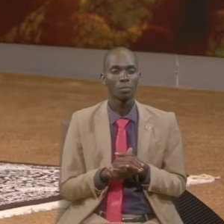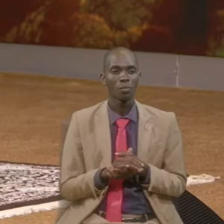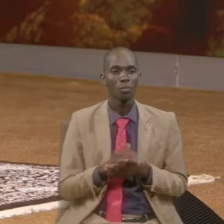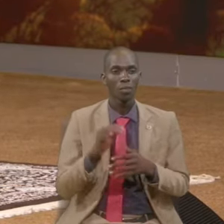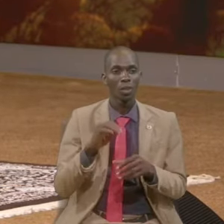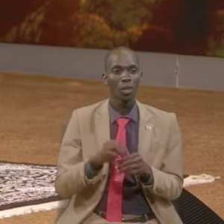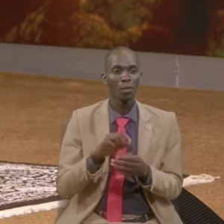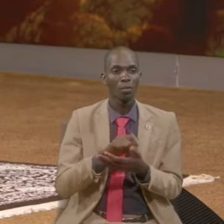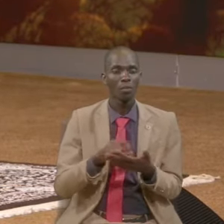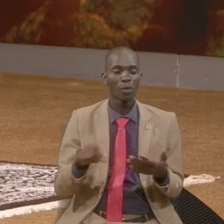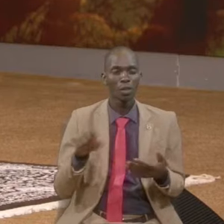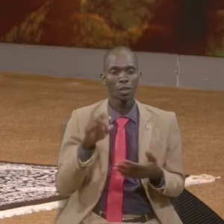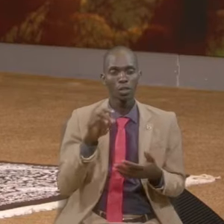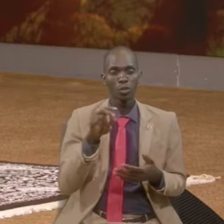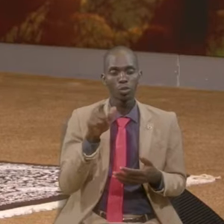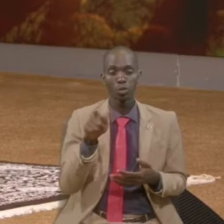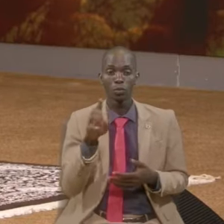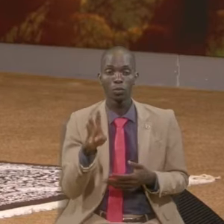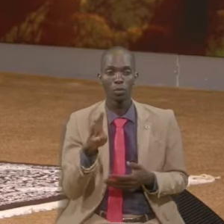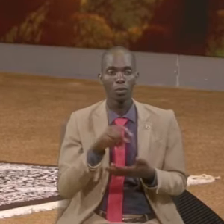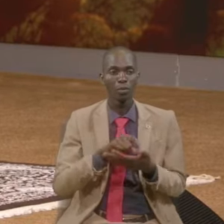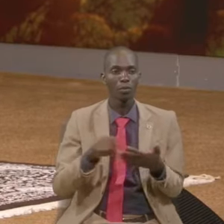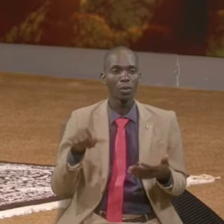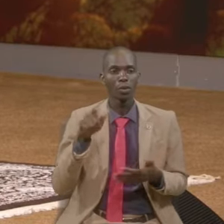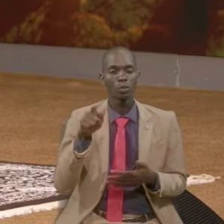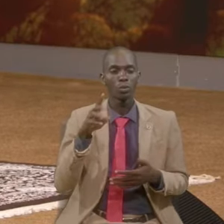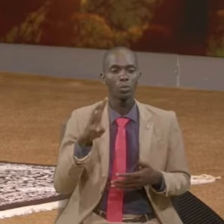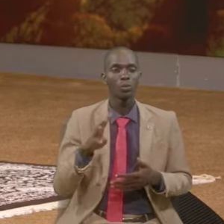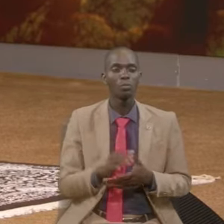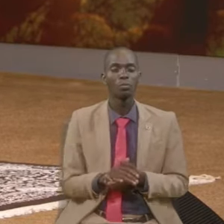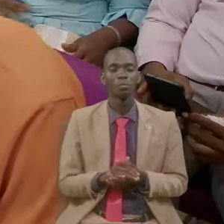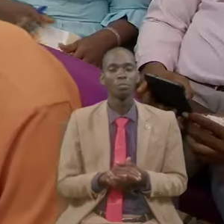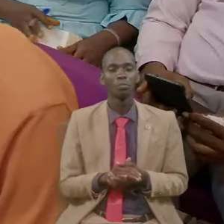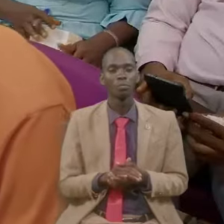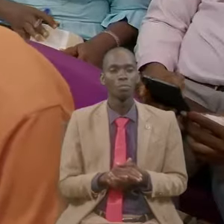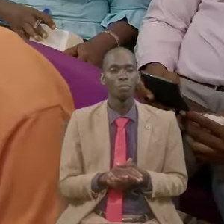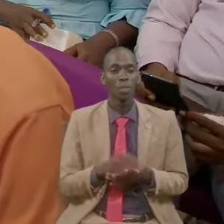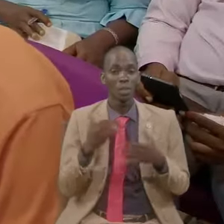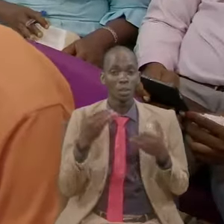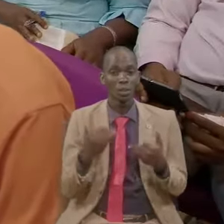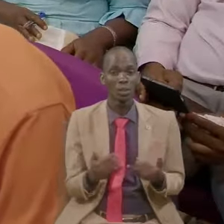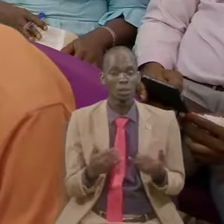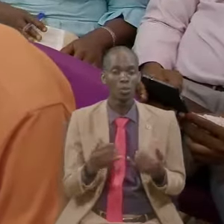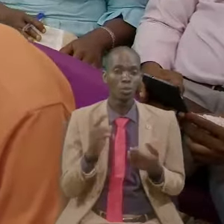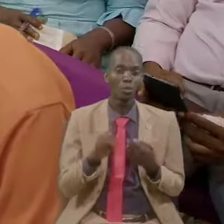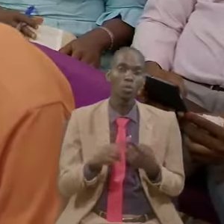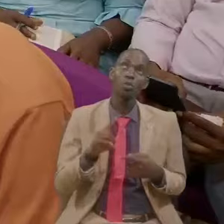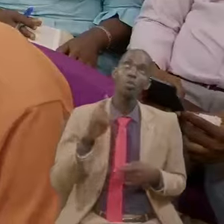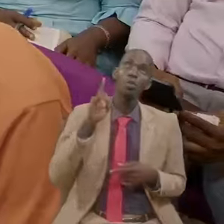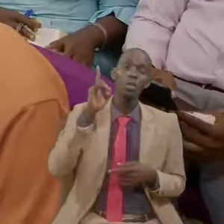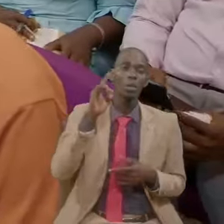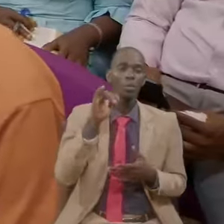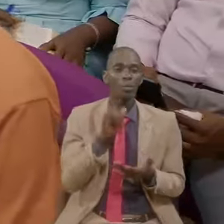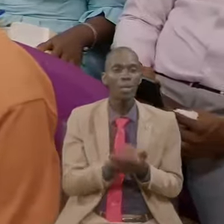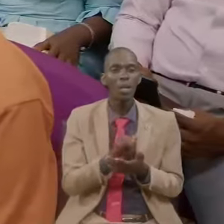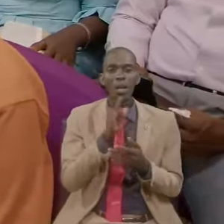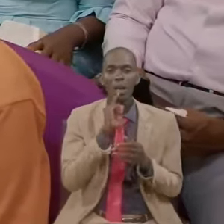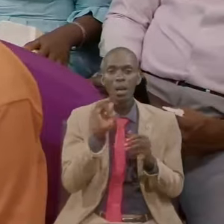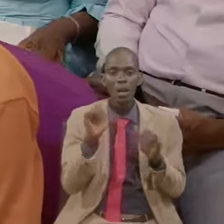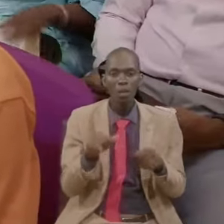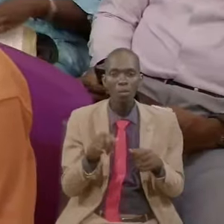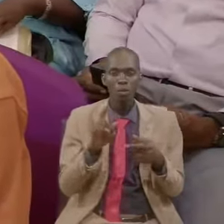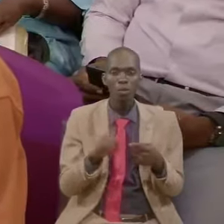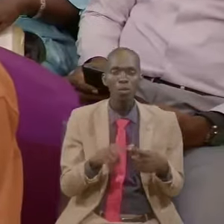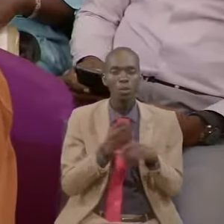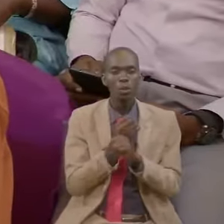at verse 24. In verse 24, it says, now unto him that is able